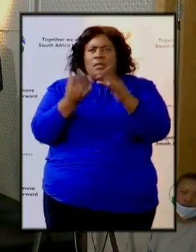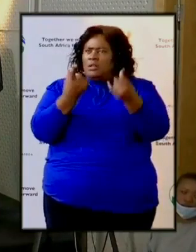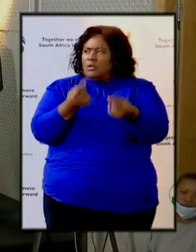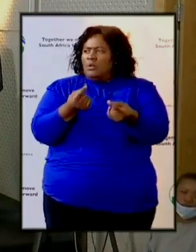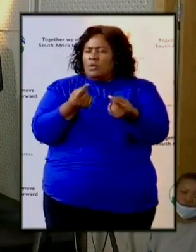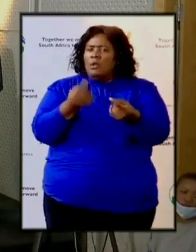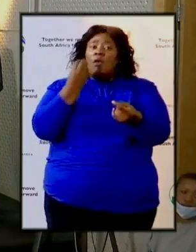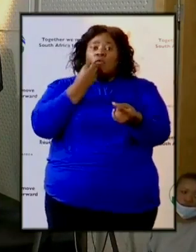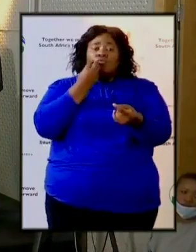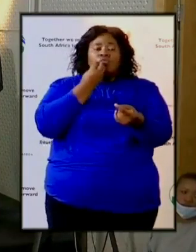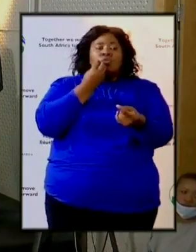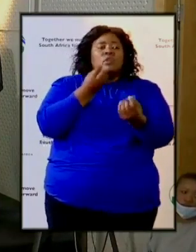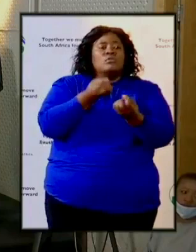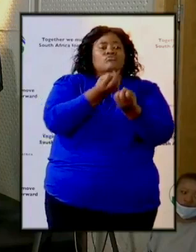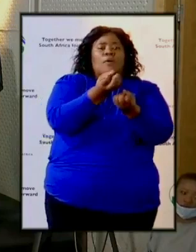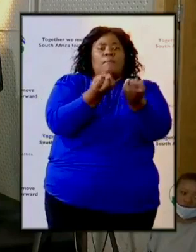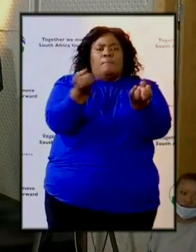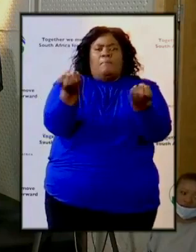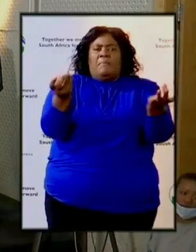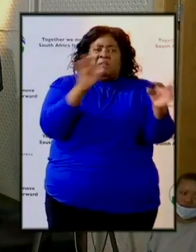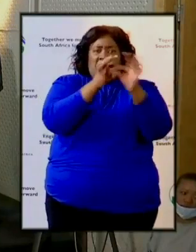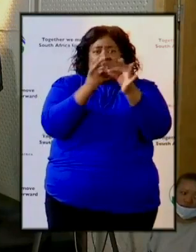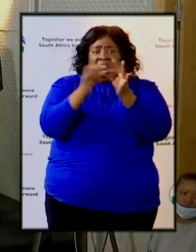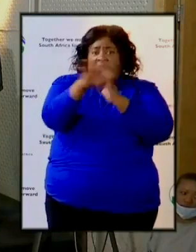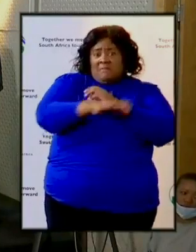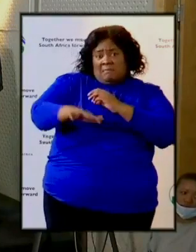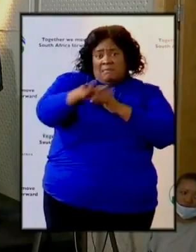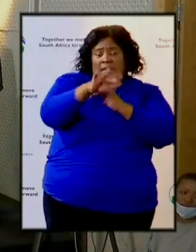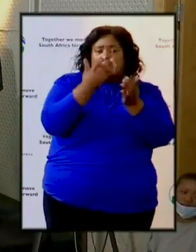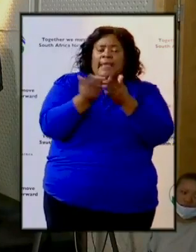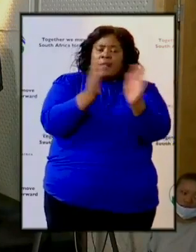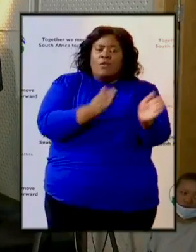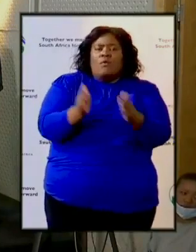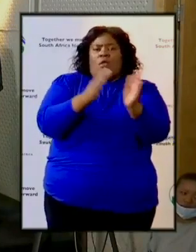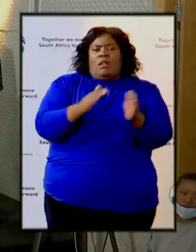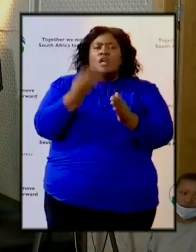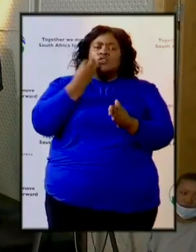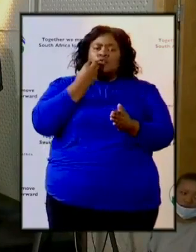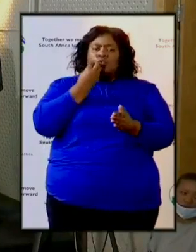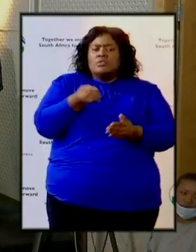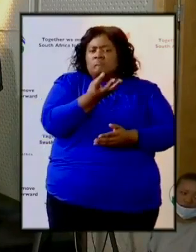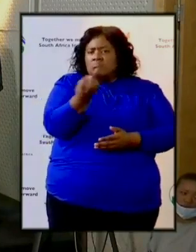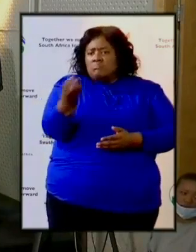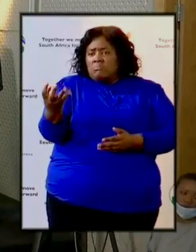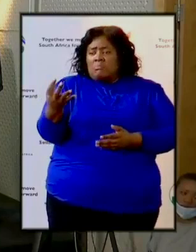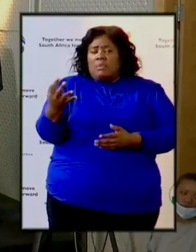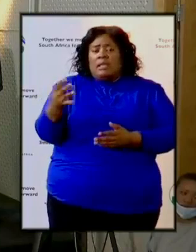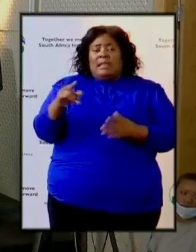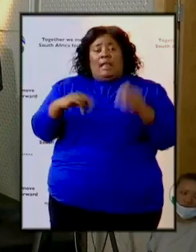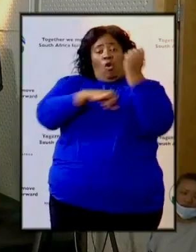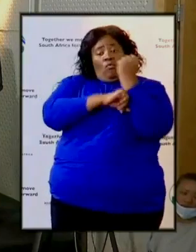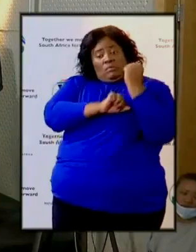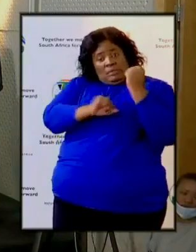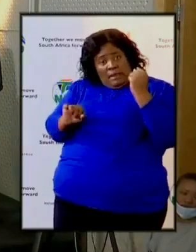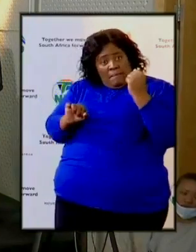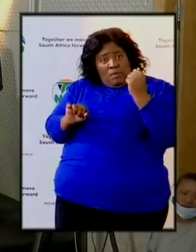by doing a food drop-off at a specific location. Can they organize food handouts at their facilities to the wider community?